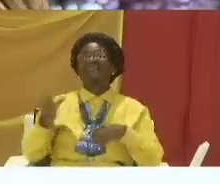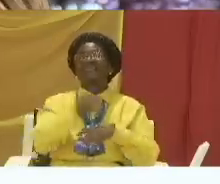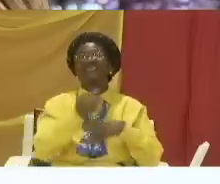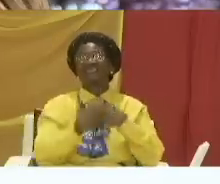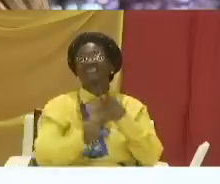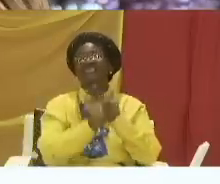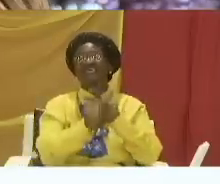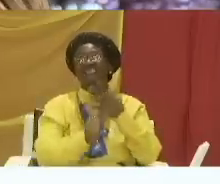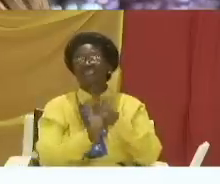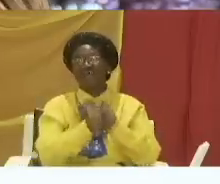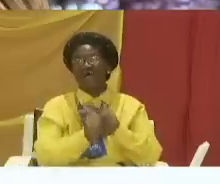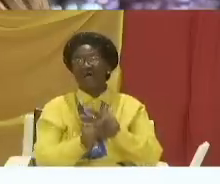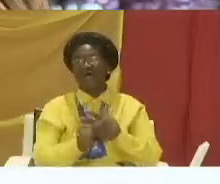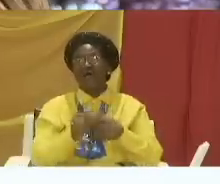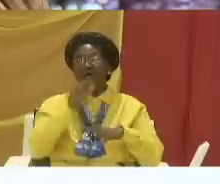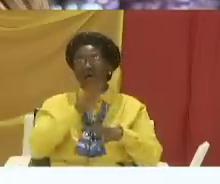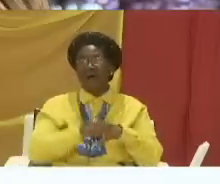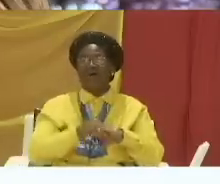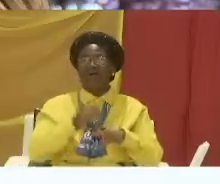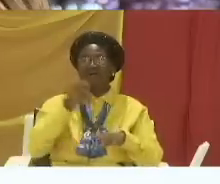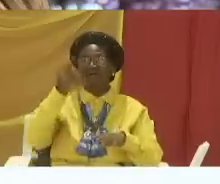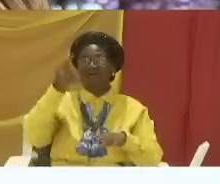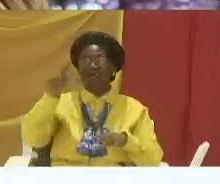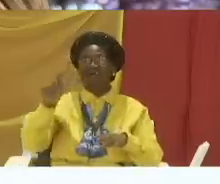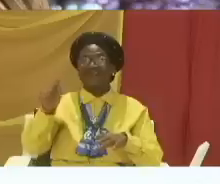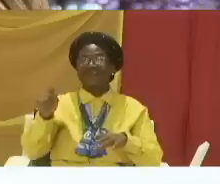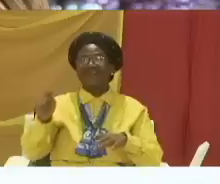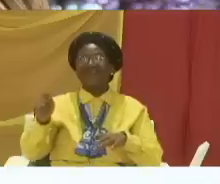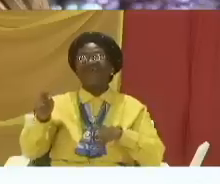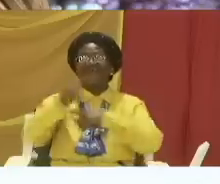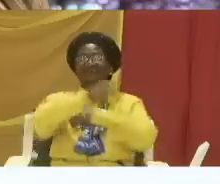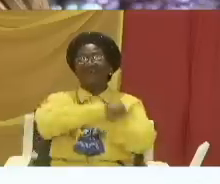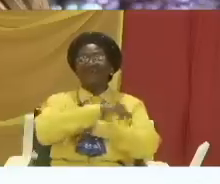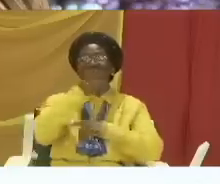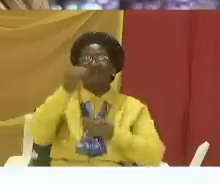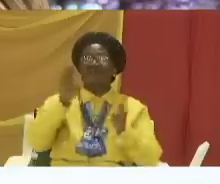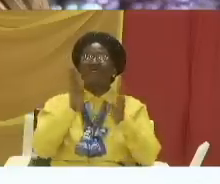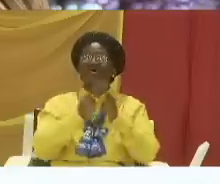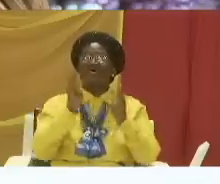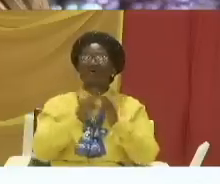Monday of the Congress, nothing happened.